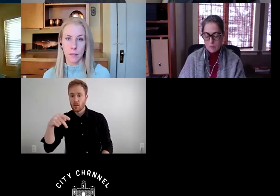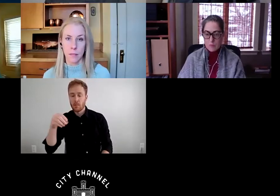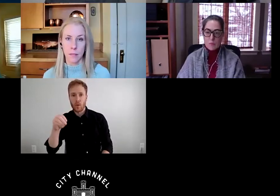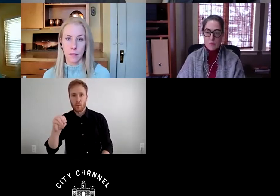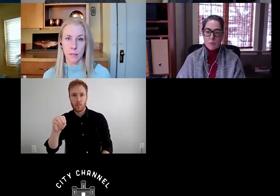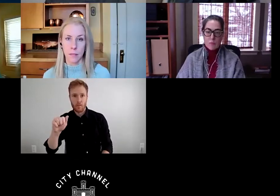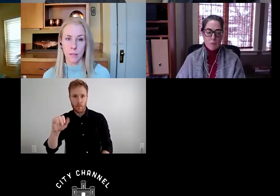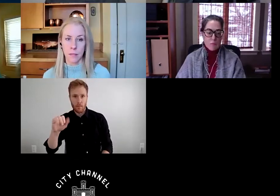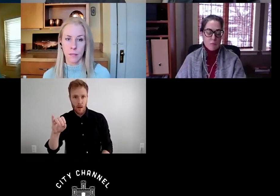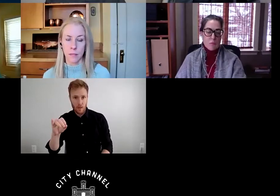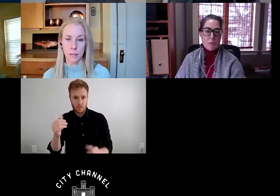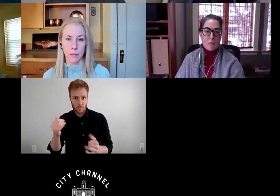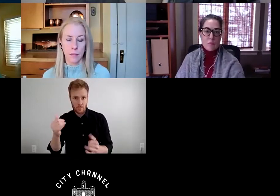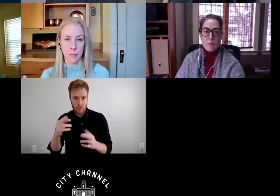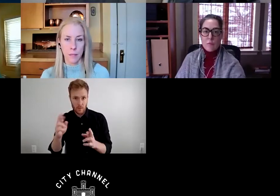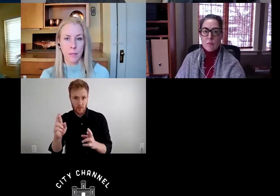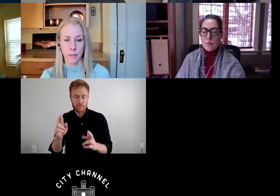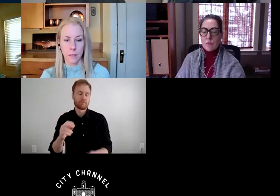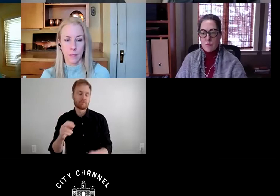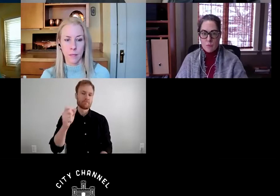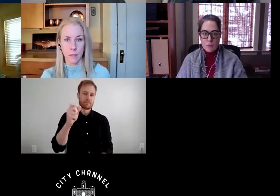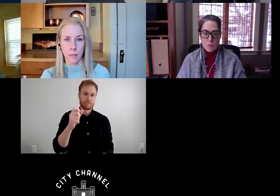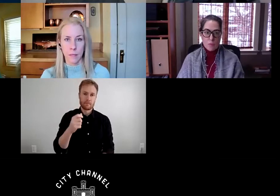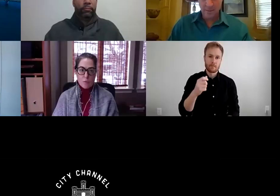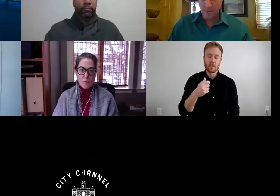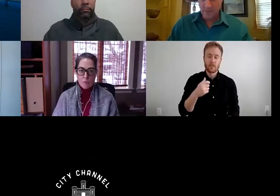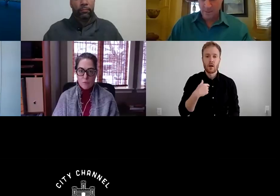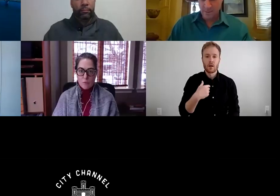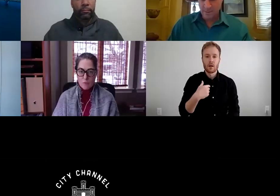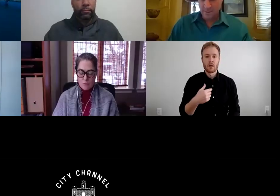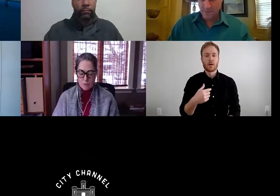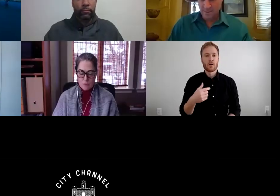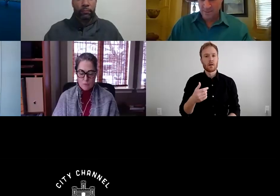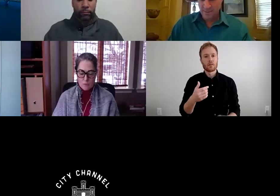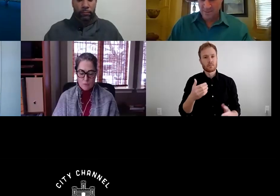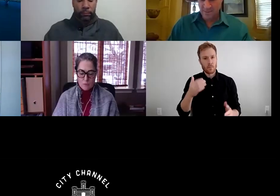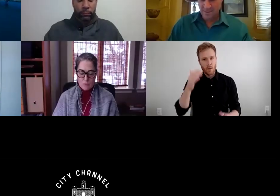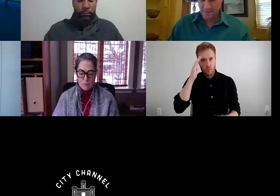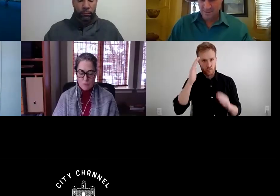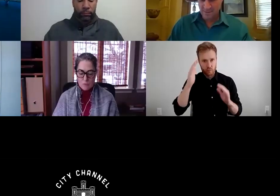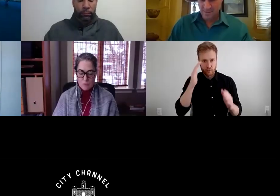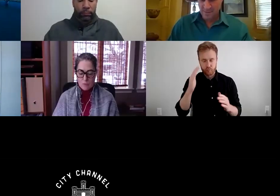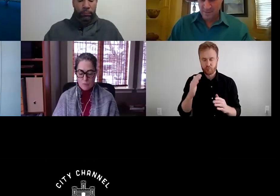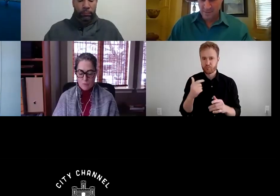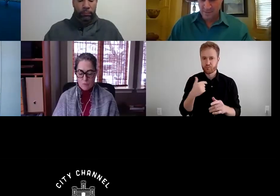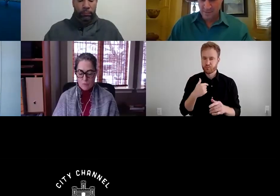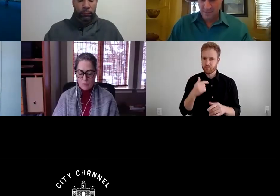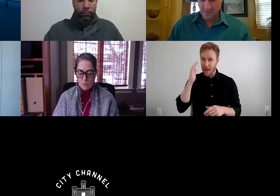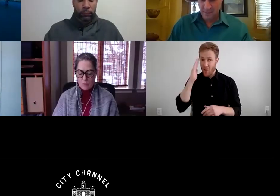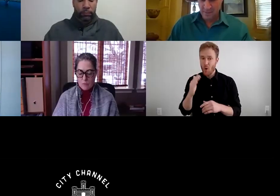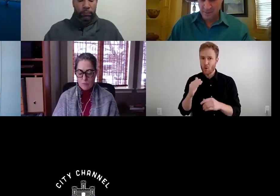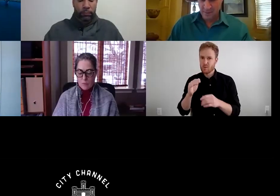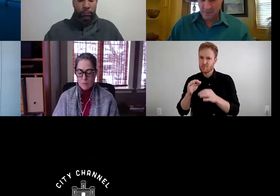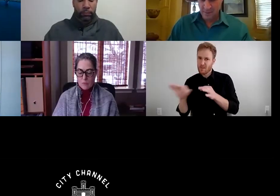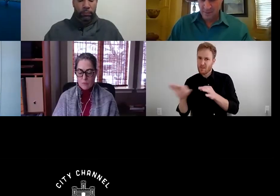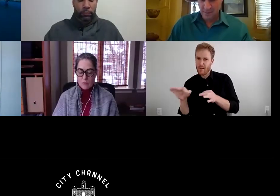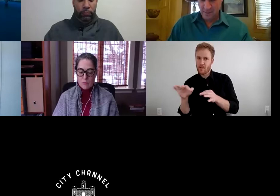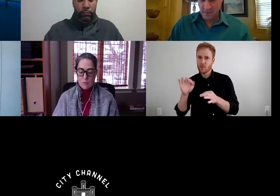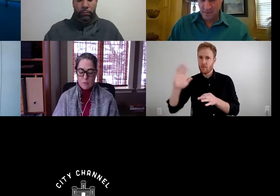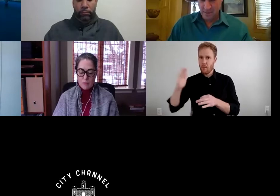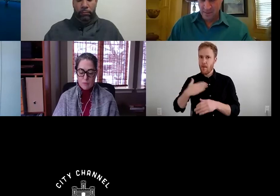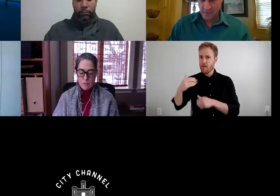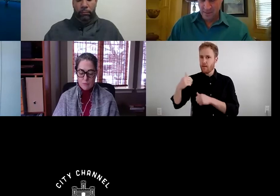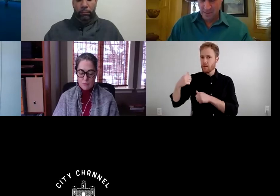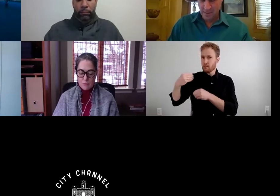Greetings, greetings. In Lake Alakain, I greet you in the words of my ancestors. The light of me honors the light in you all. Just